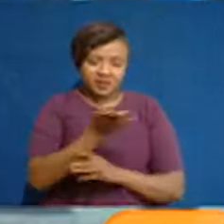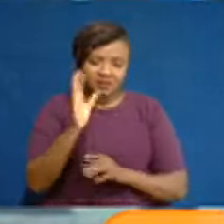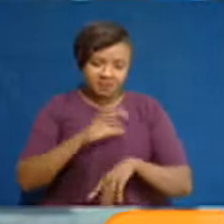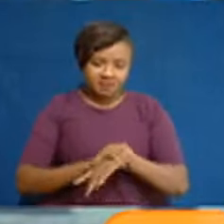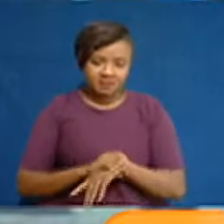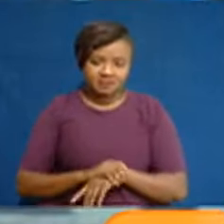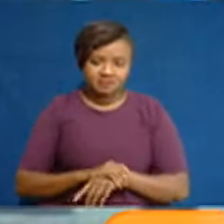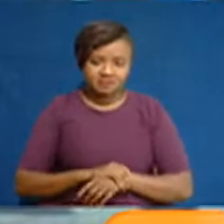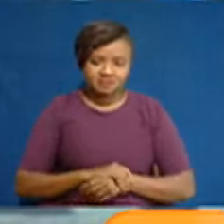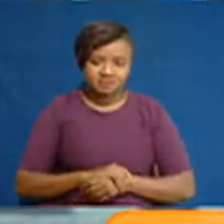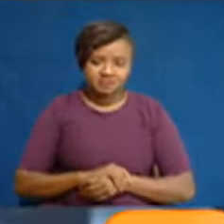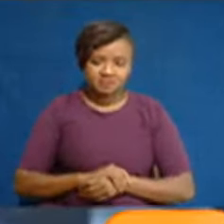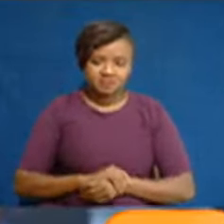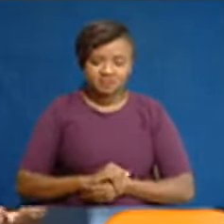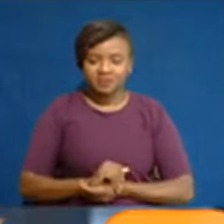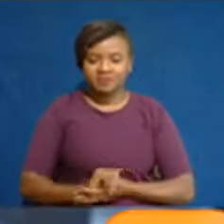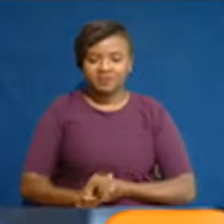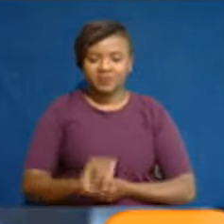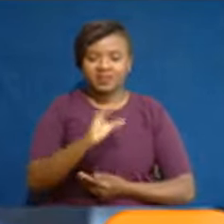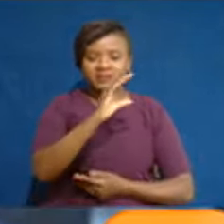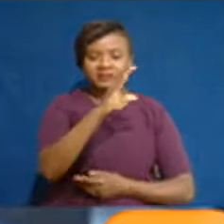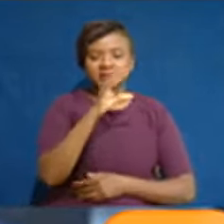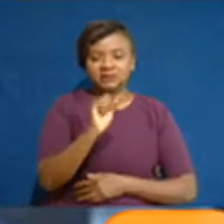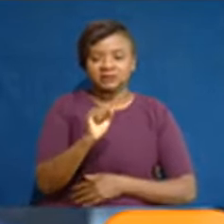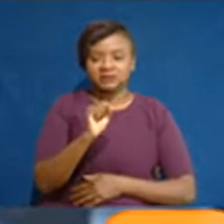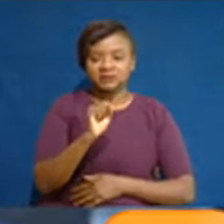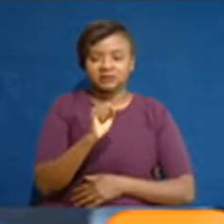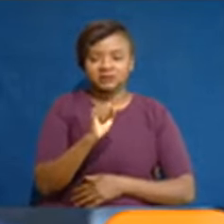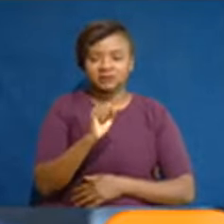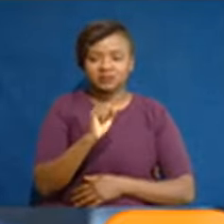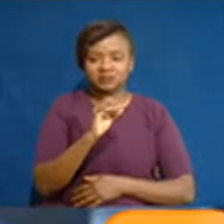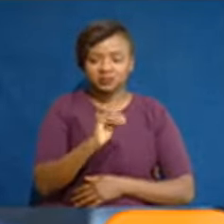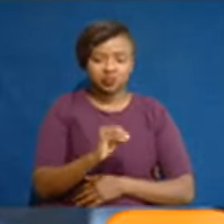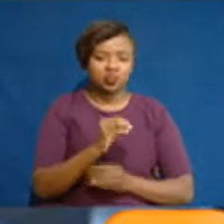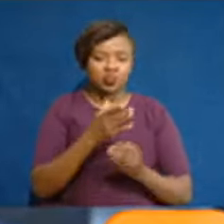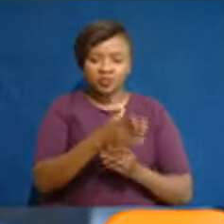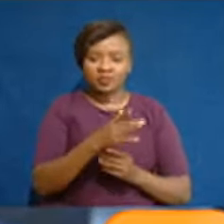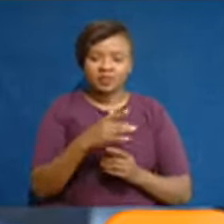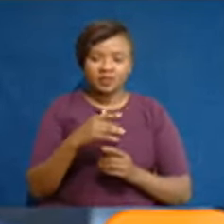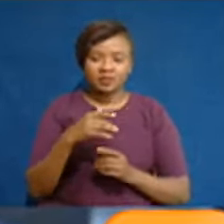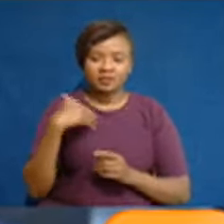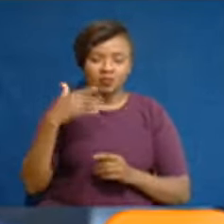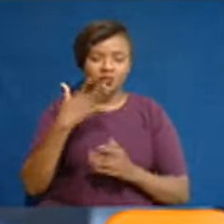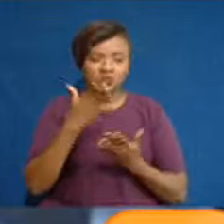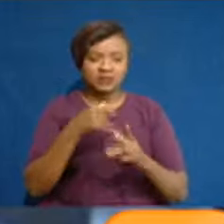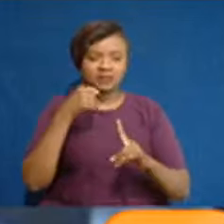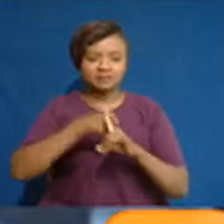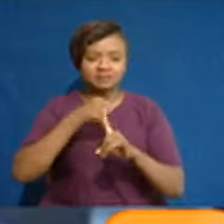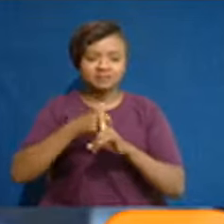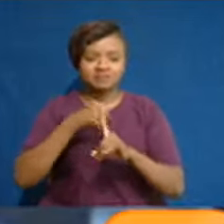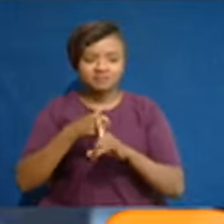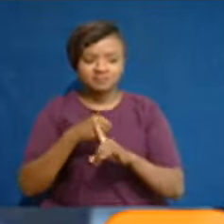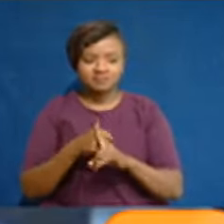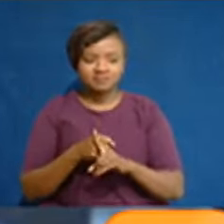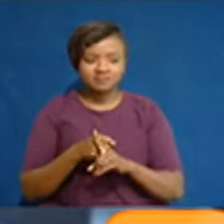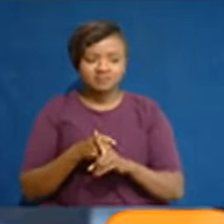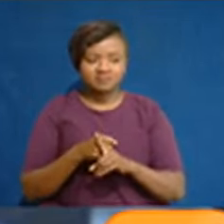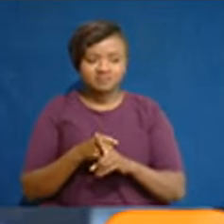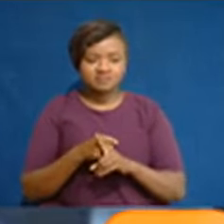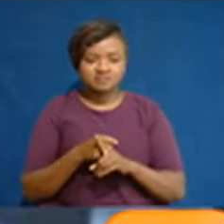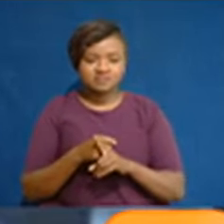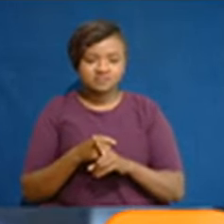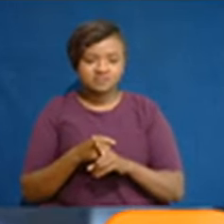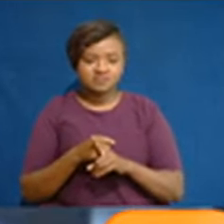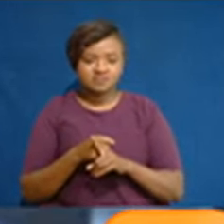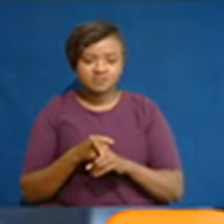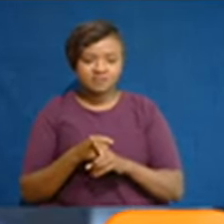first thing is civil society is working hard. That's part of the reason we're here, to defend the space. You know, that's key. I